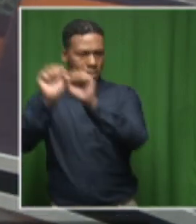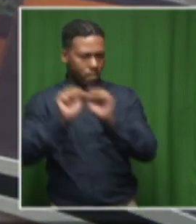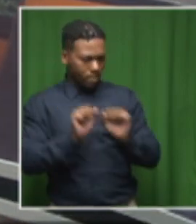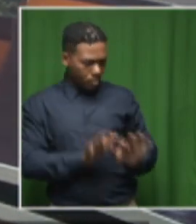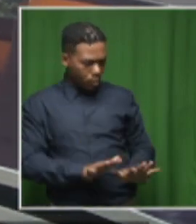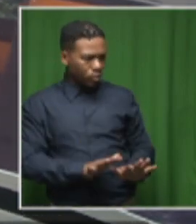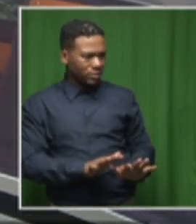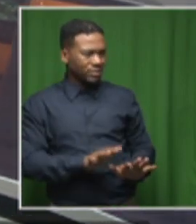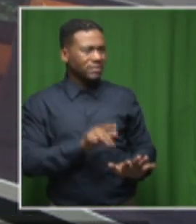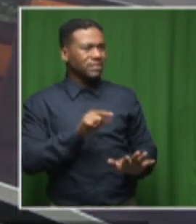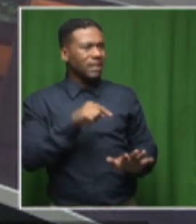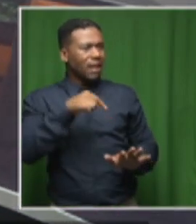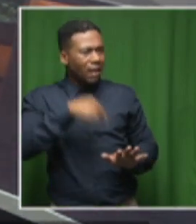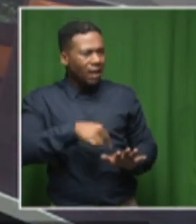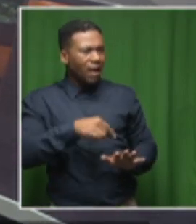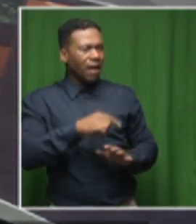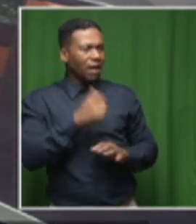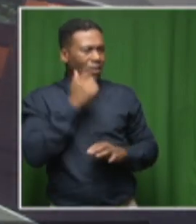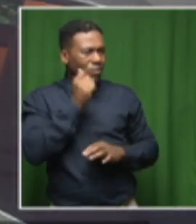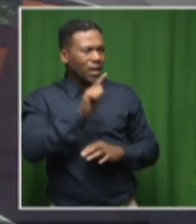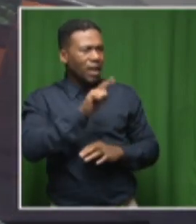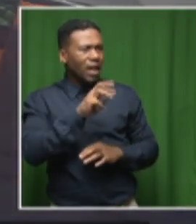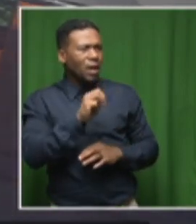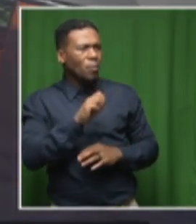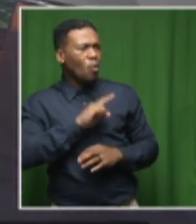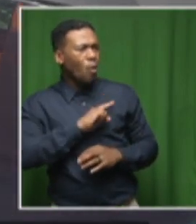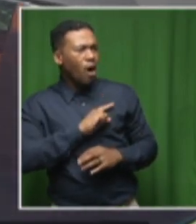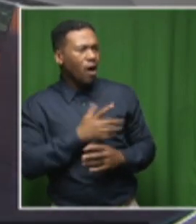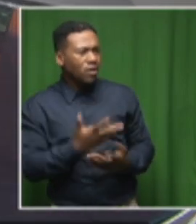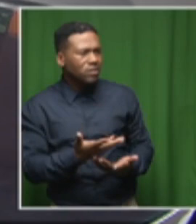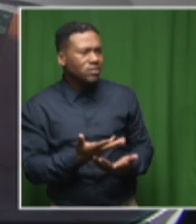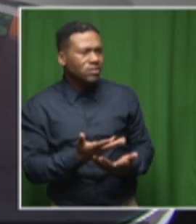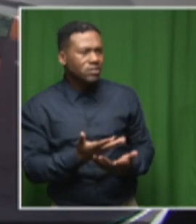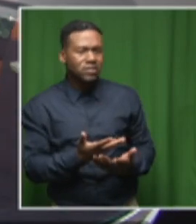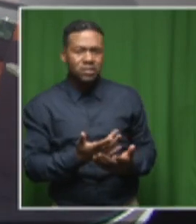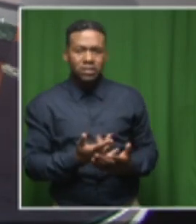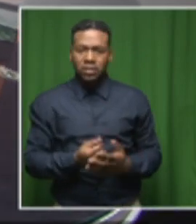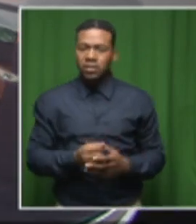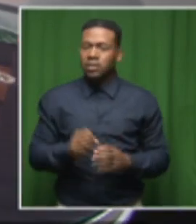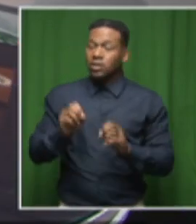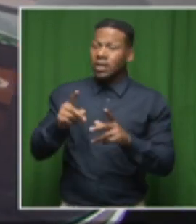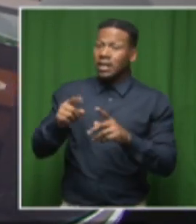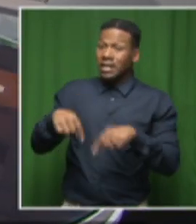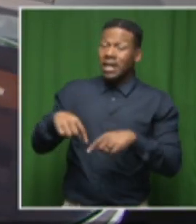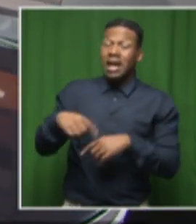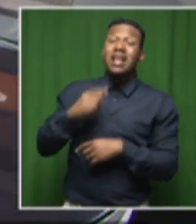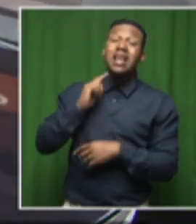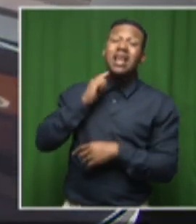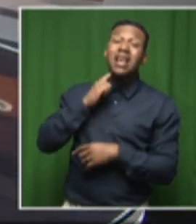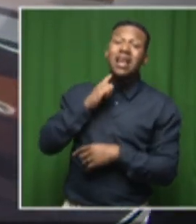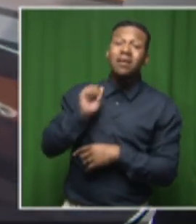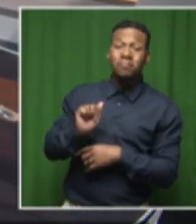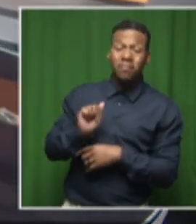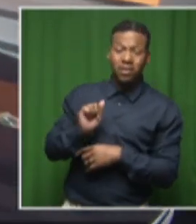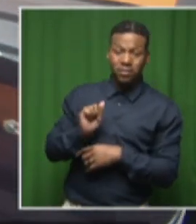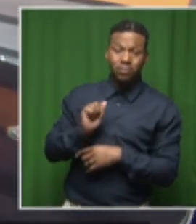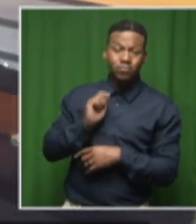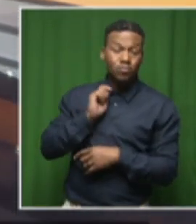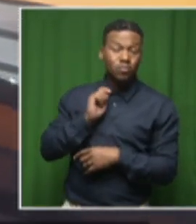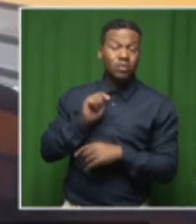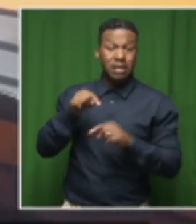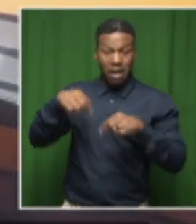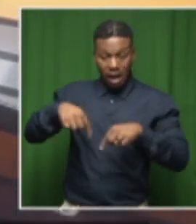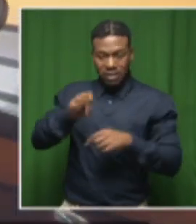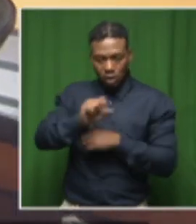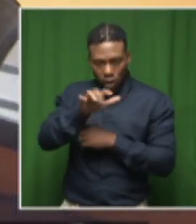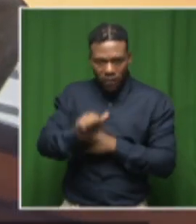an option? So the first one is lemons, right? We love lemons, right, in South Africa, but that's not the best way to enjoy a Corona. And then if we